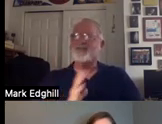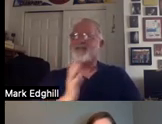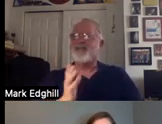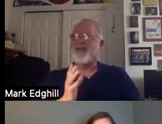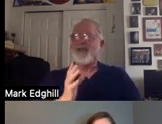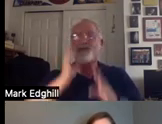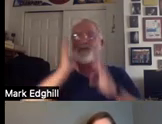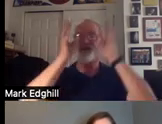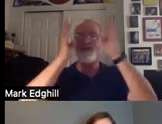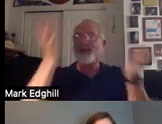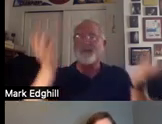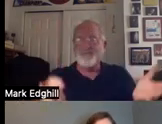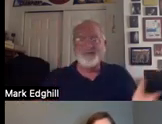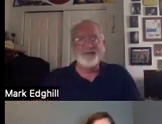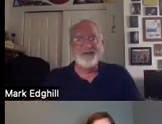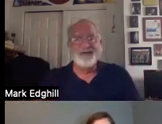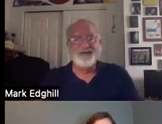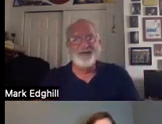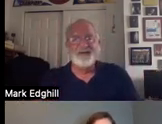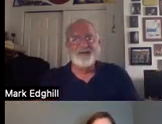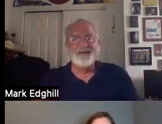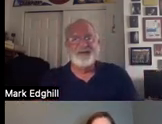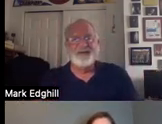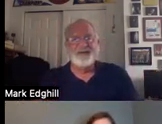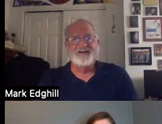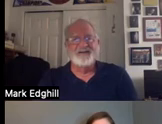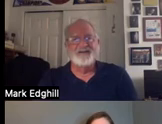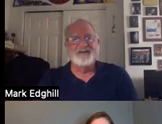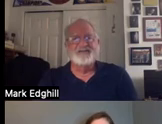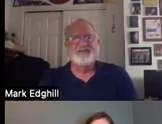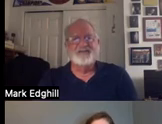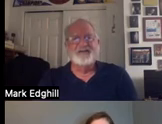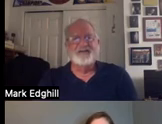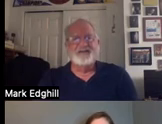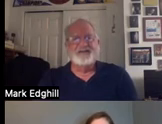Just beautiful colors, kind of fancy, just very creative.